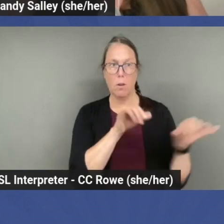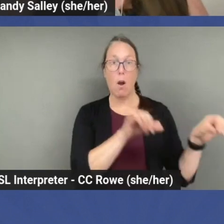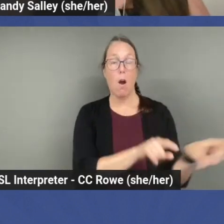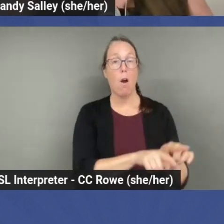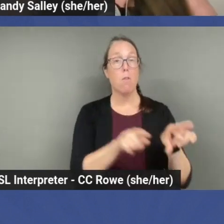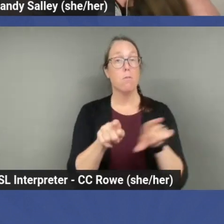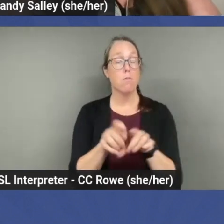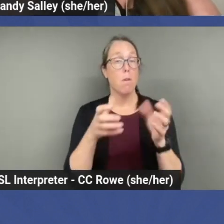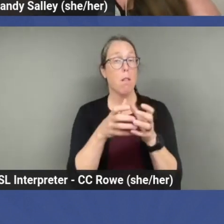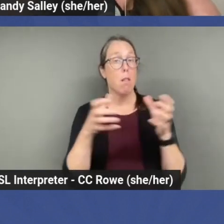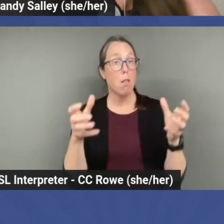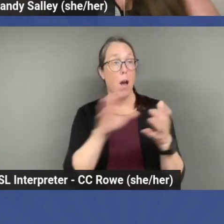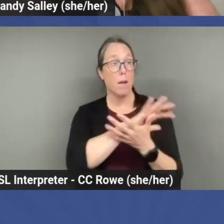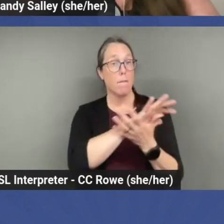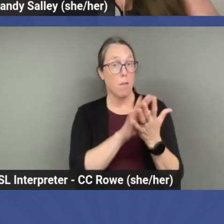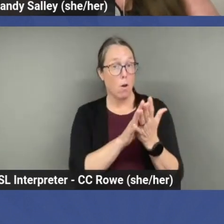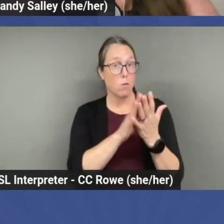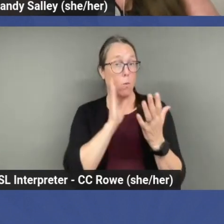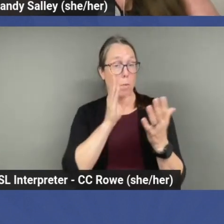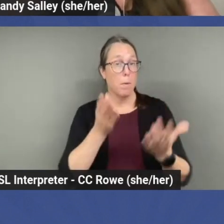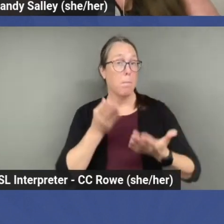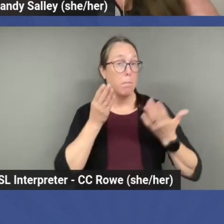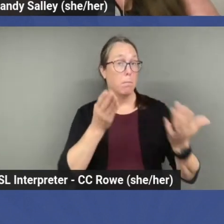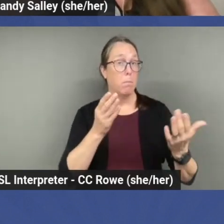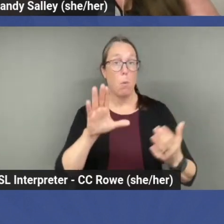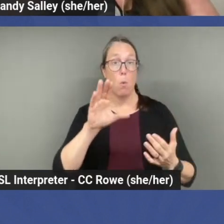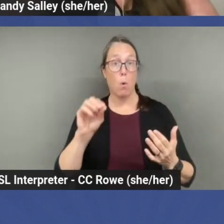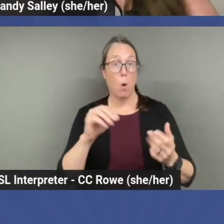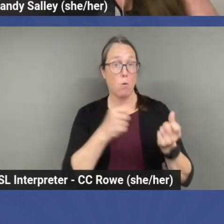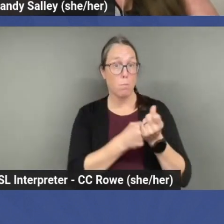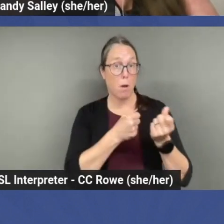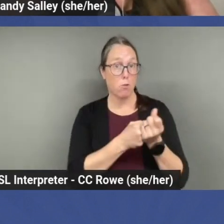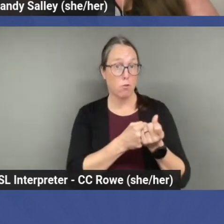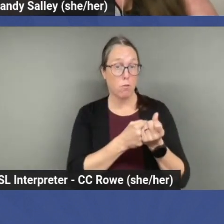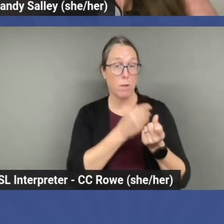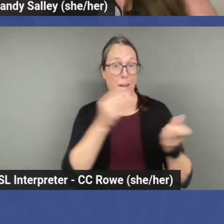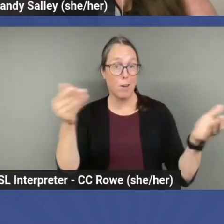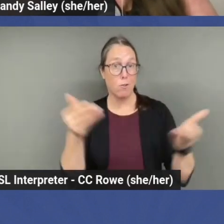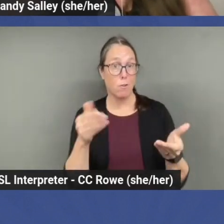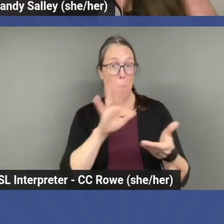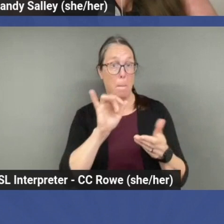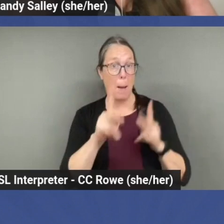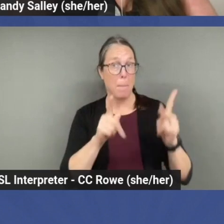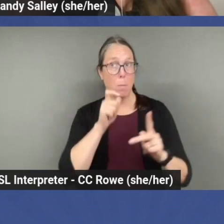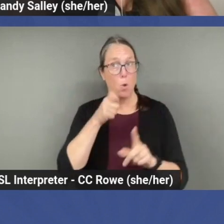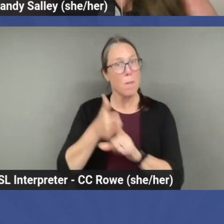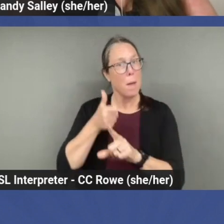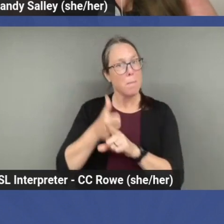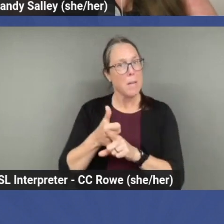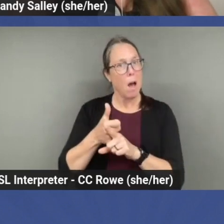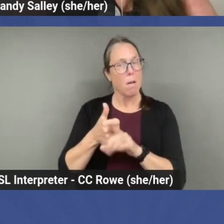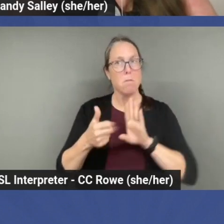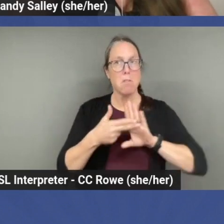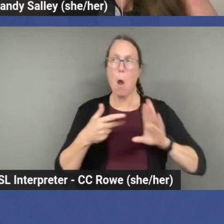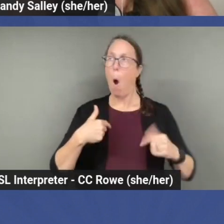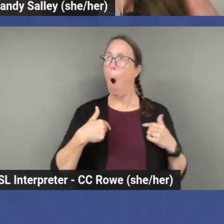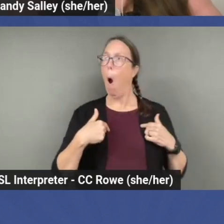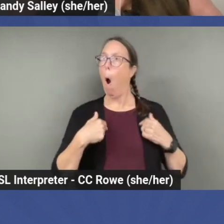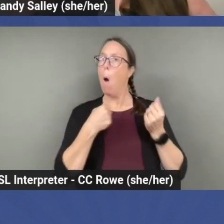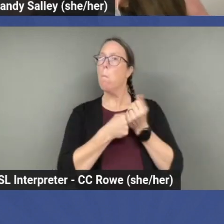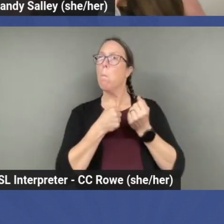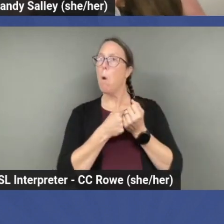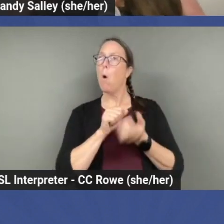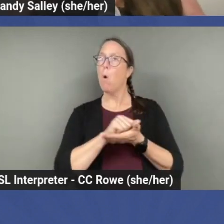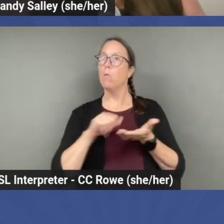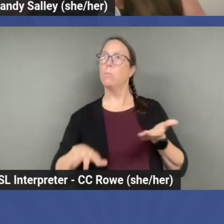are proposed, co-sponsored, introduced by people who would label themselves pro-choice and in favor of